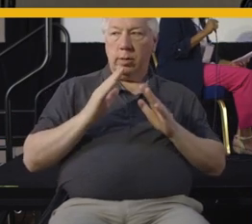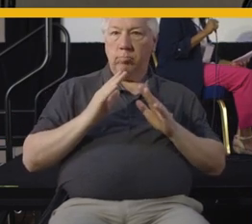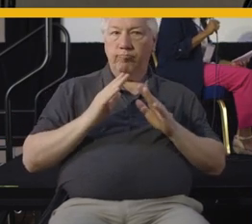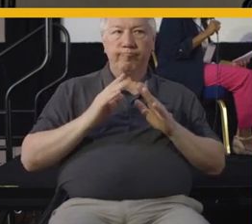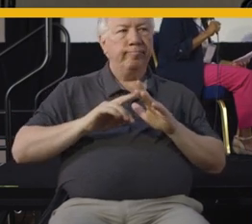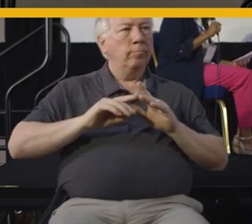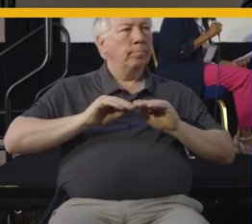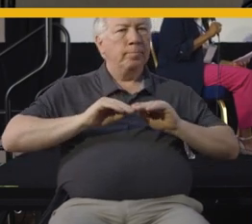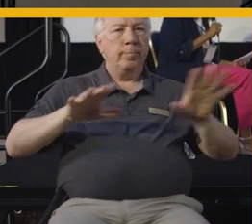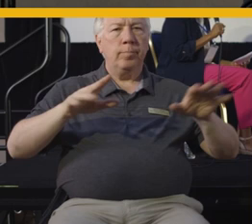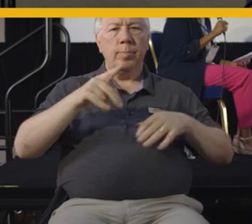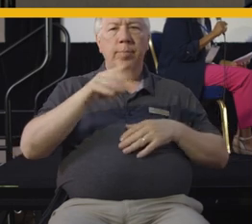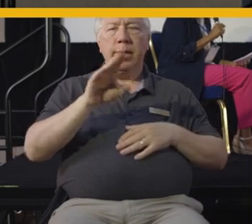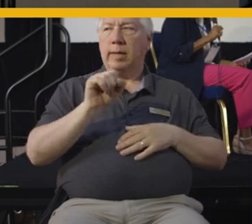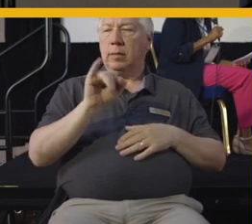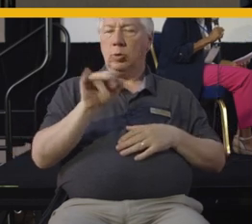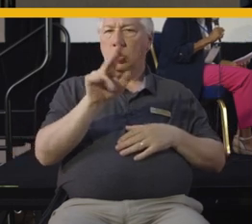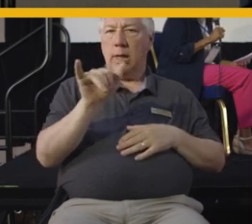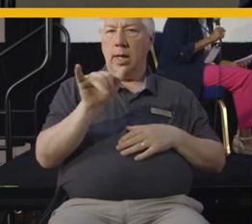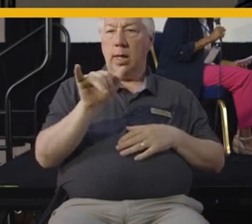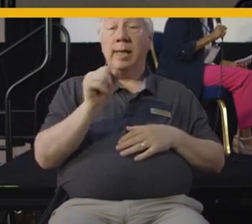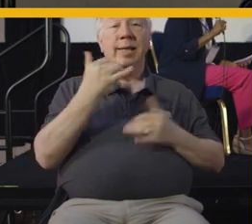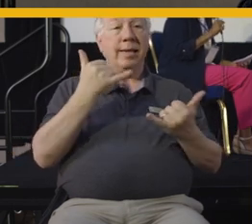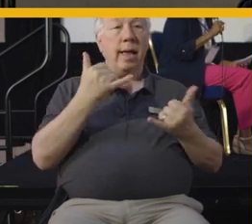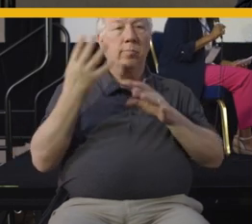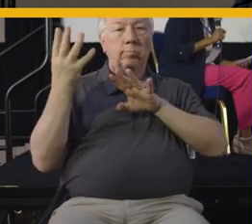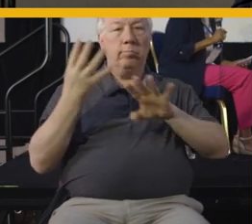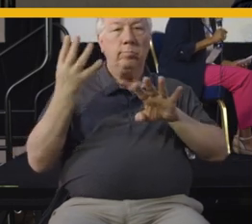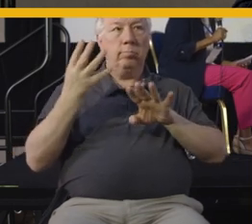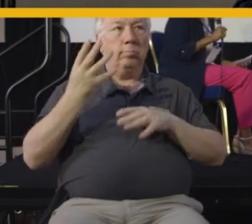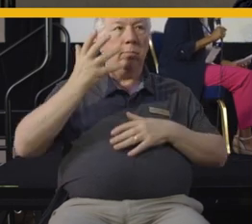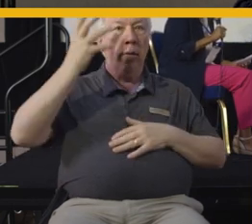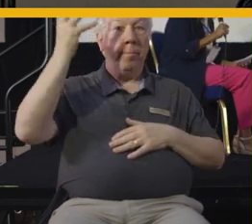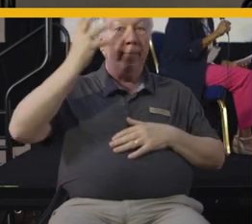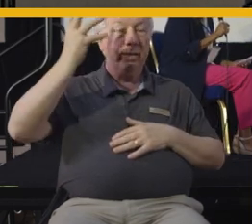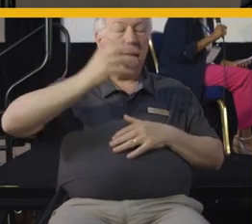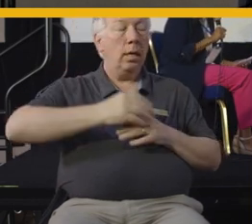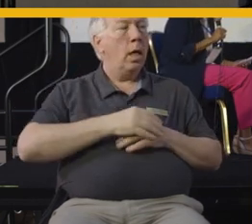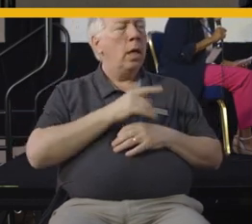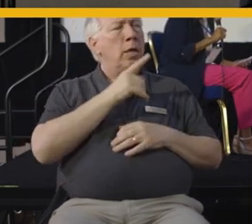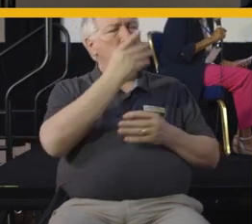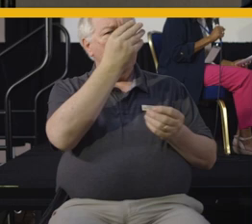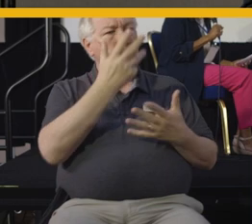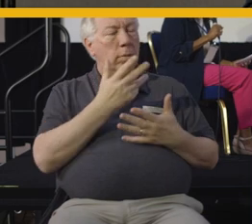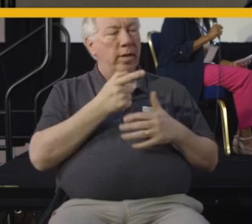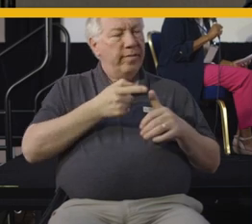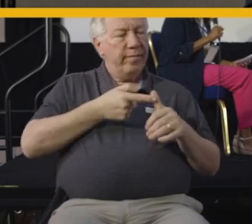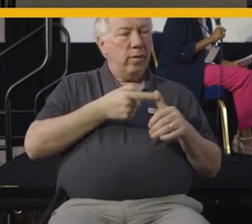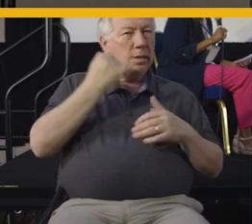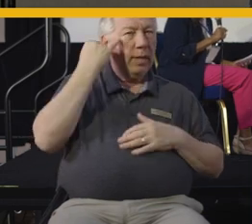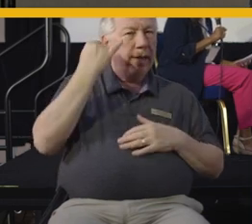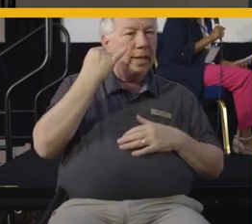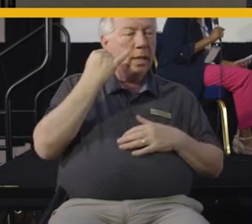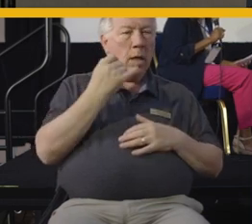premiered in July on PBS, and it is now streaming. It's amazing. And you shared with me that it was originally conceived